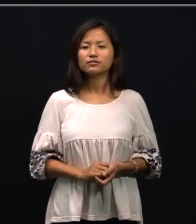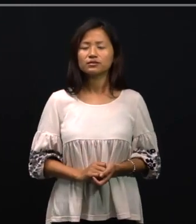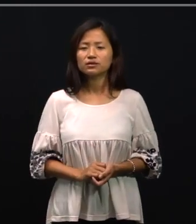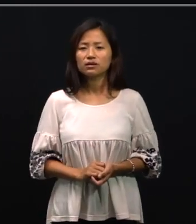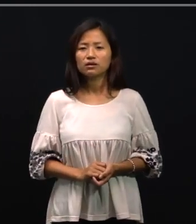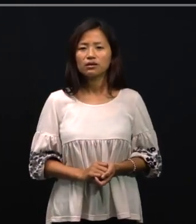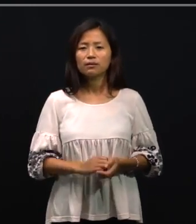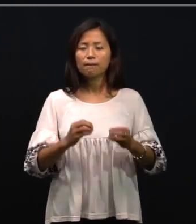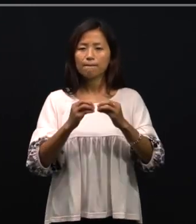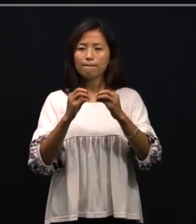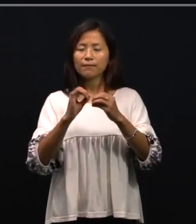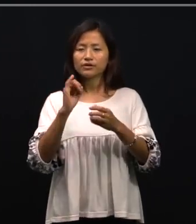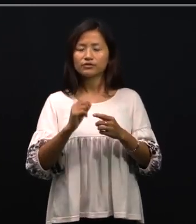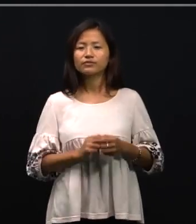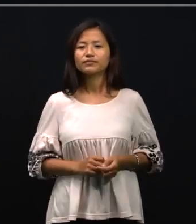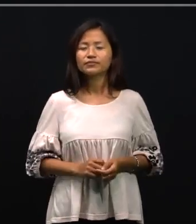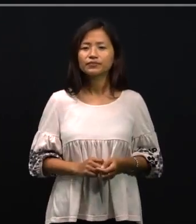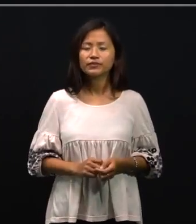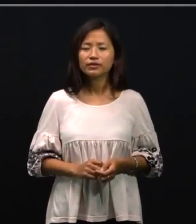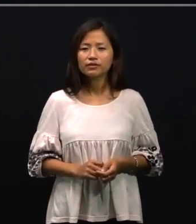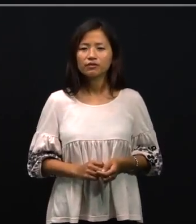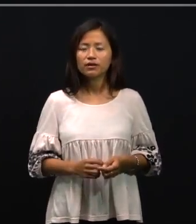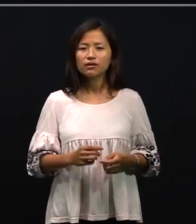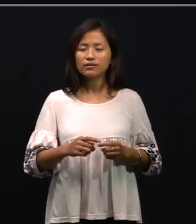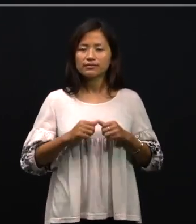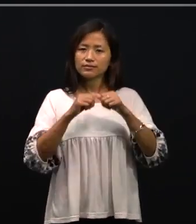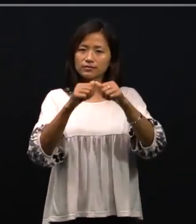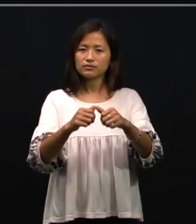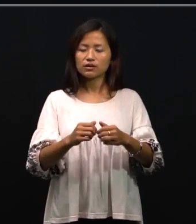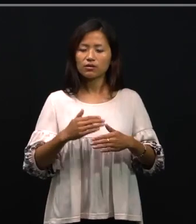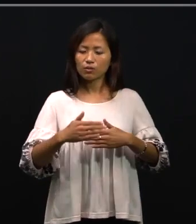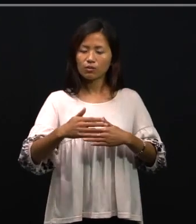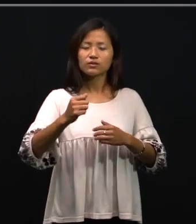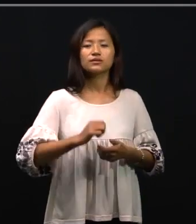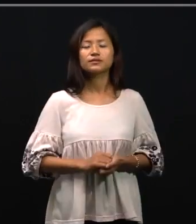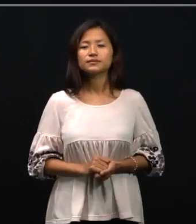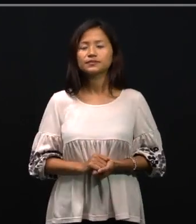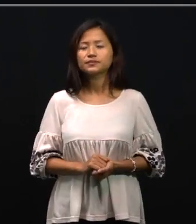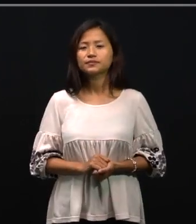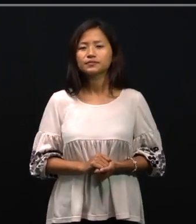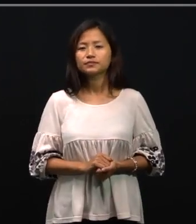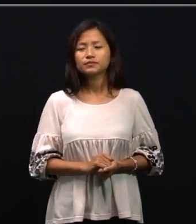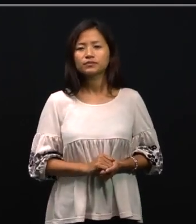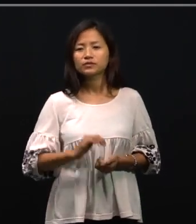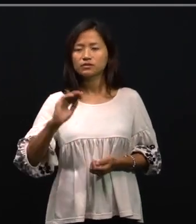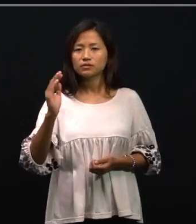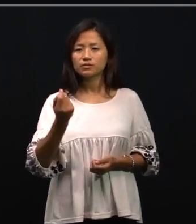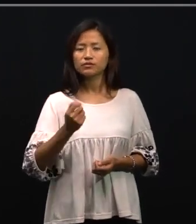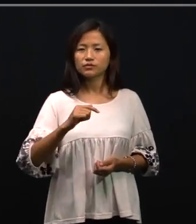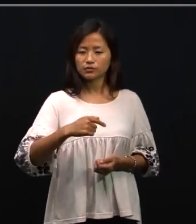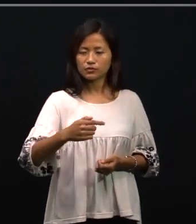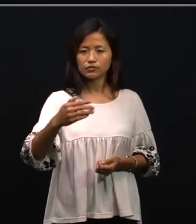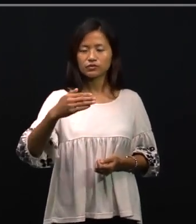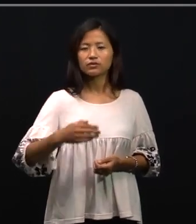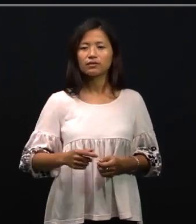biofactors surrounding the them, and then respond accordingly. So these are some of the important features of